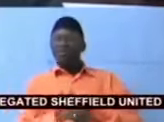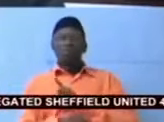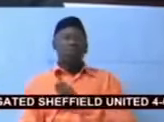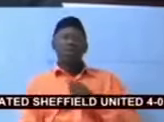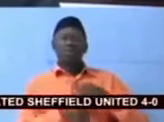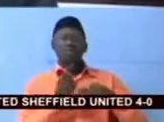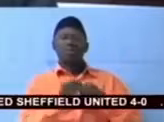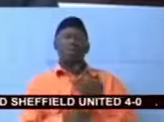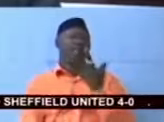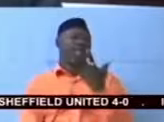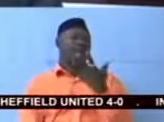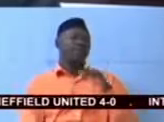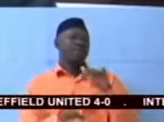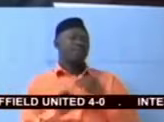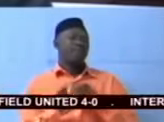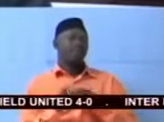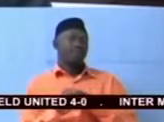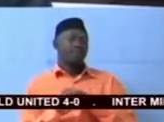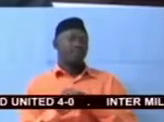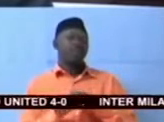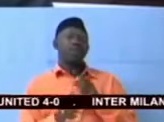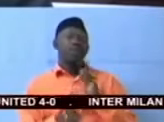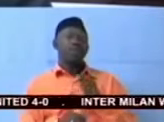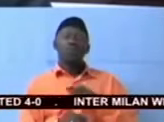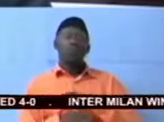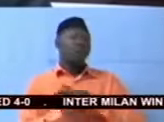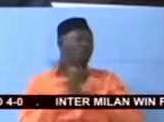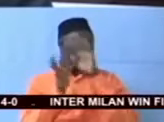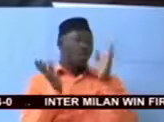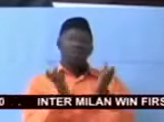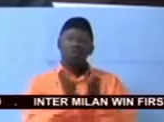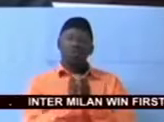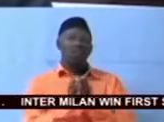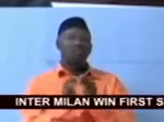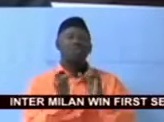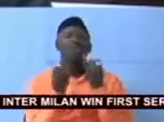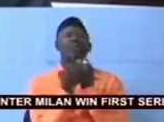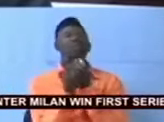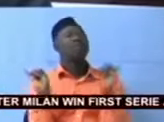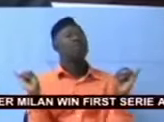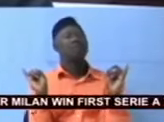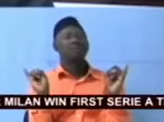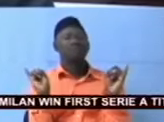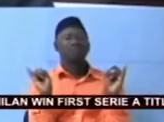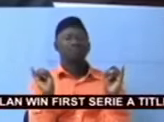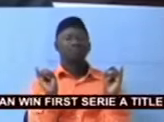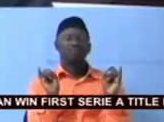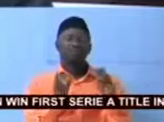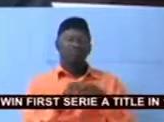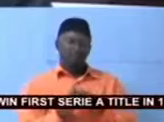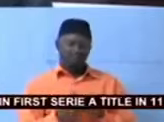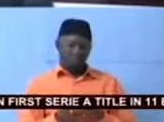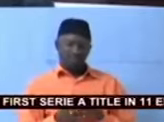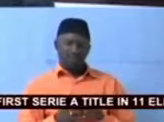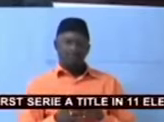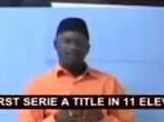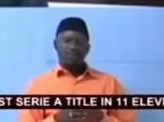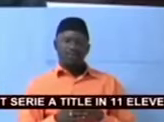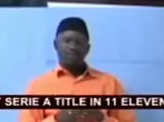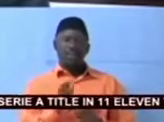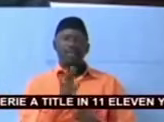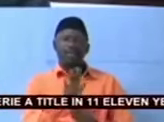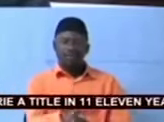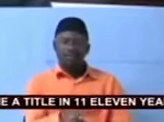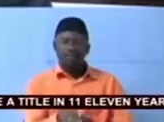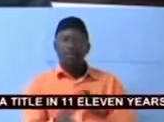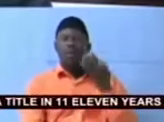kat yi. But we were all independent from each other. Way nak kenn ku nekk ak dafa dox ak sawo ci bopam. And so when cases come in the morning,